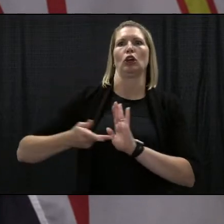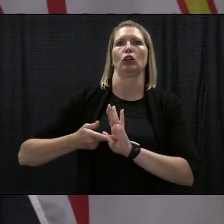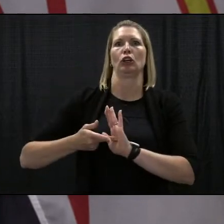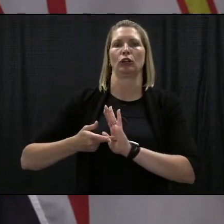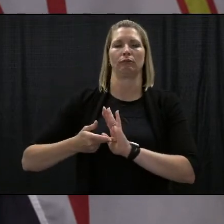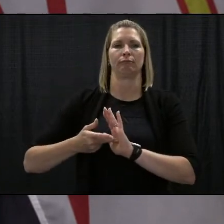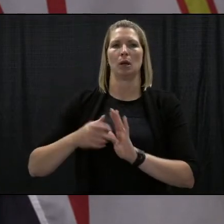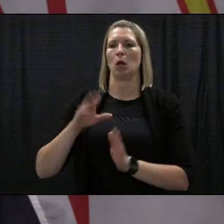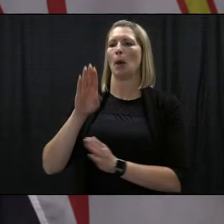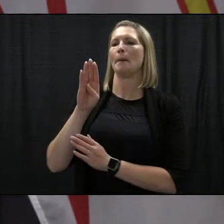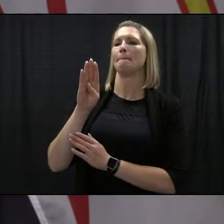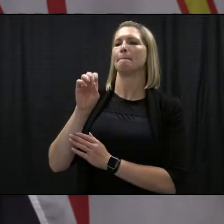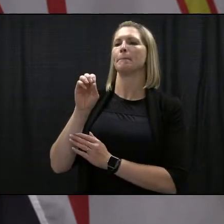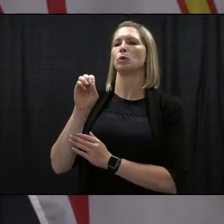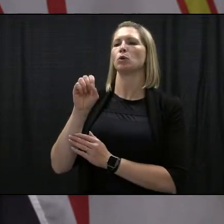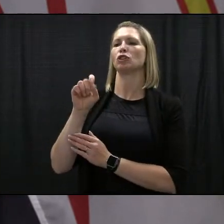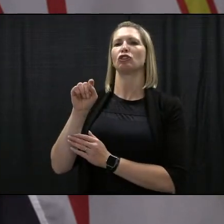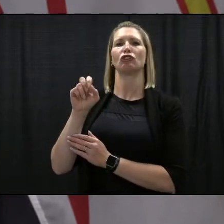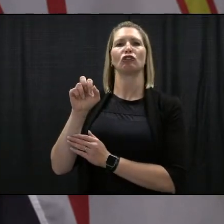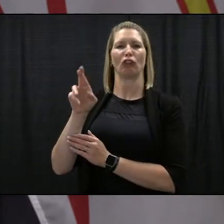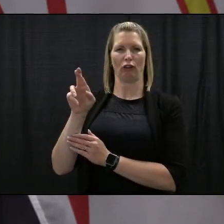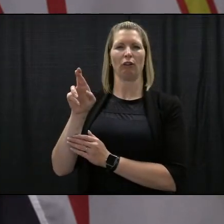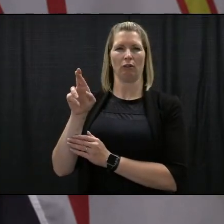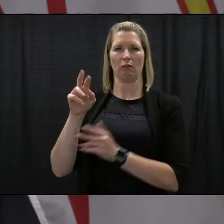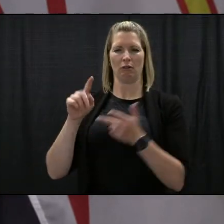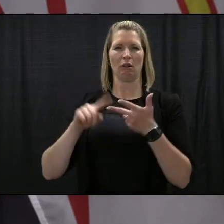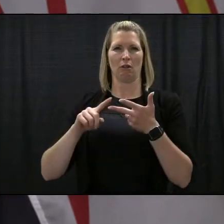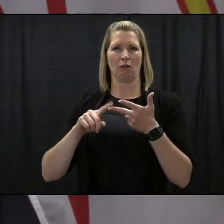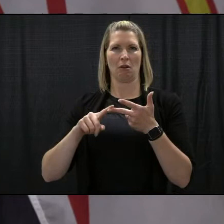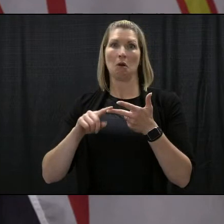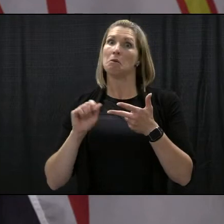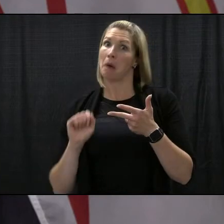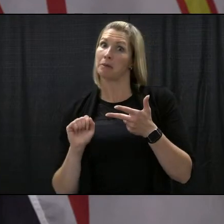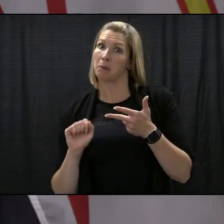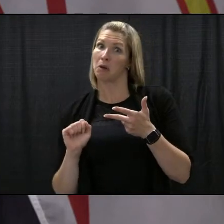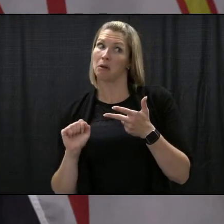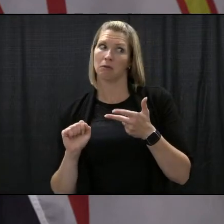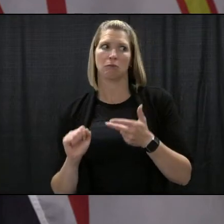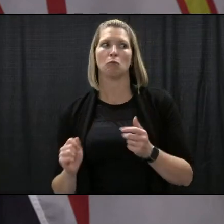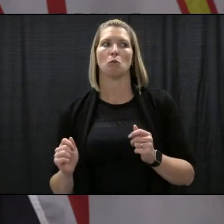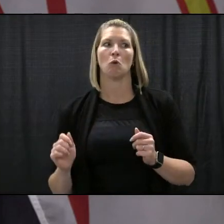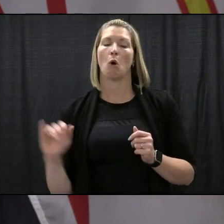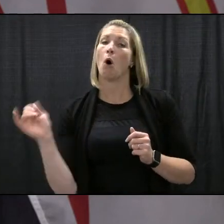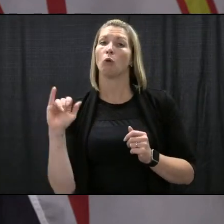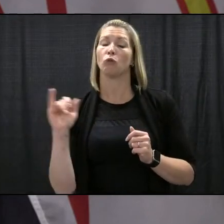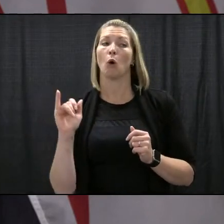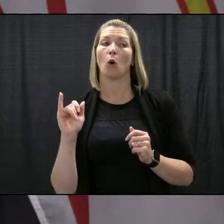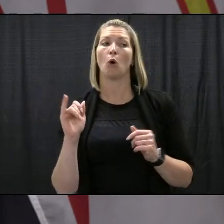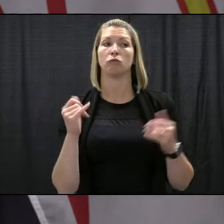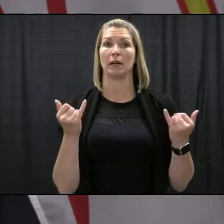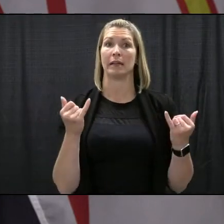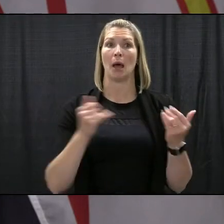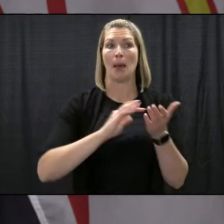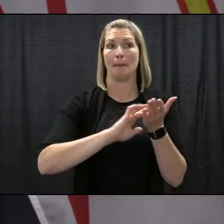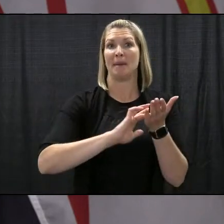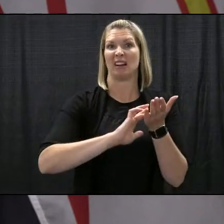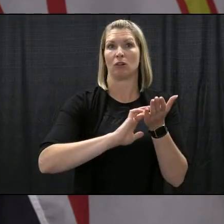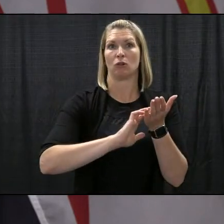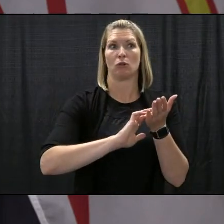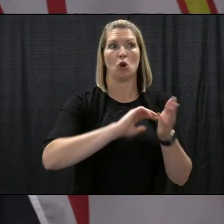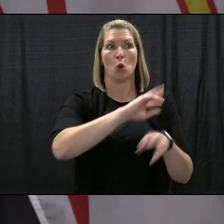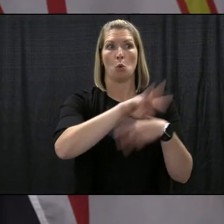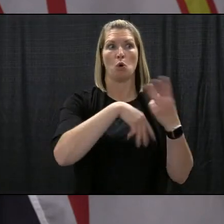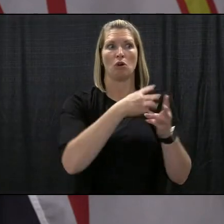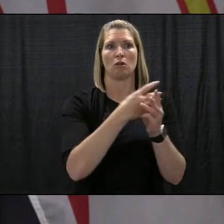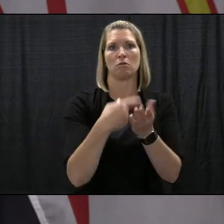of boosters has come up on many occasions, and it is certainly a topic of conversation, but